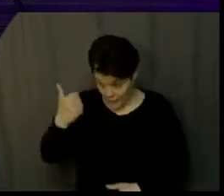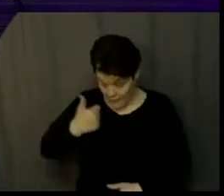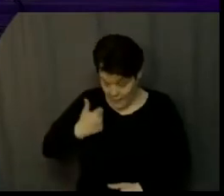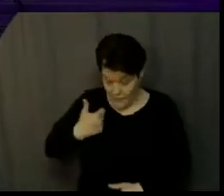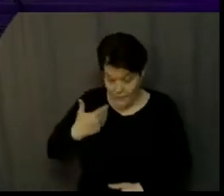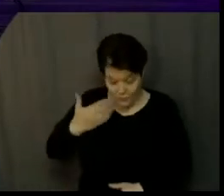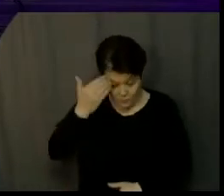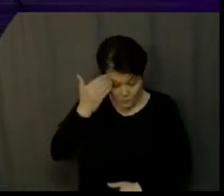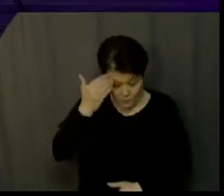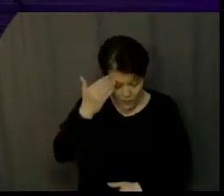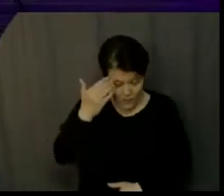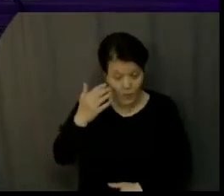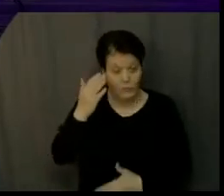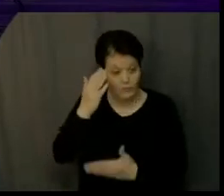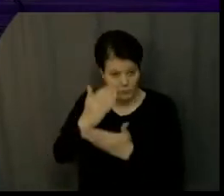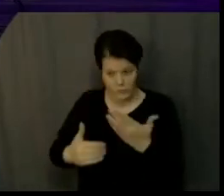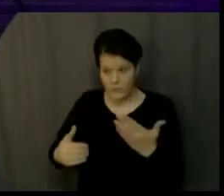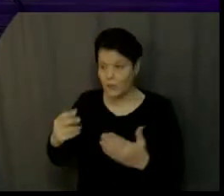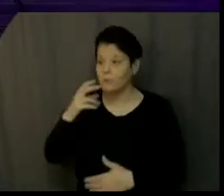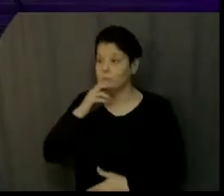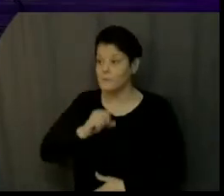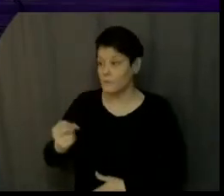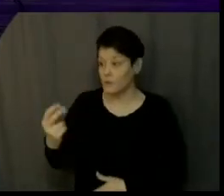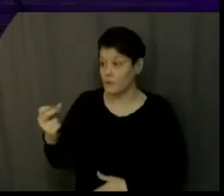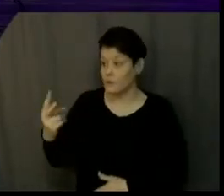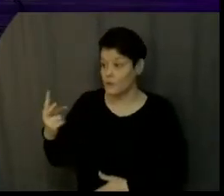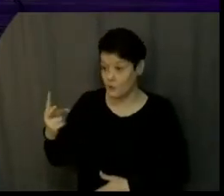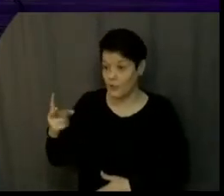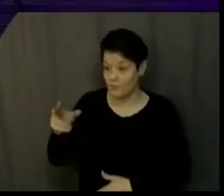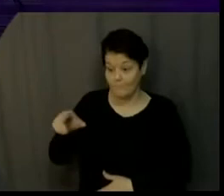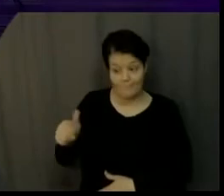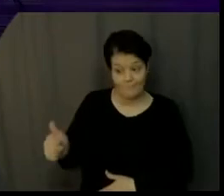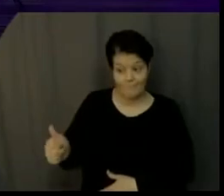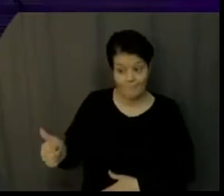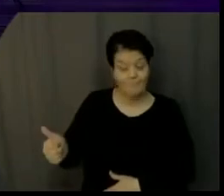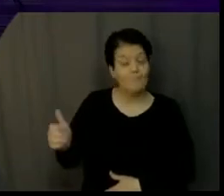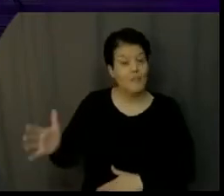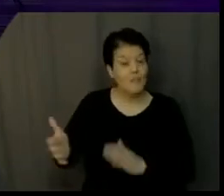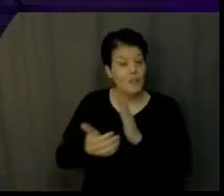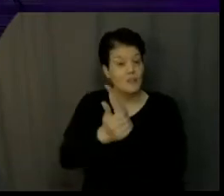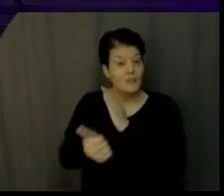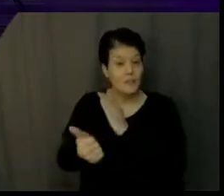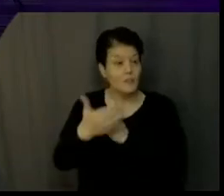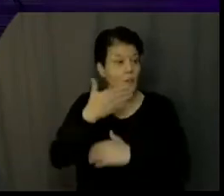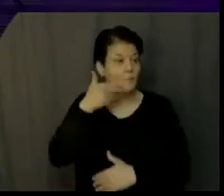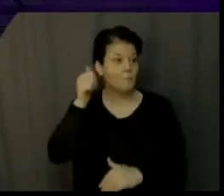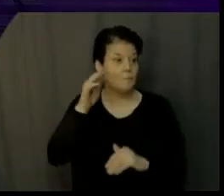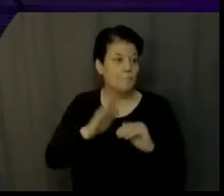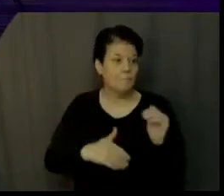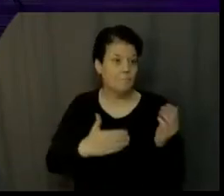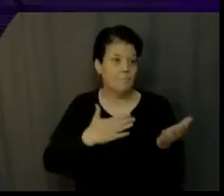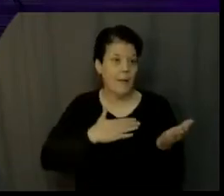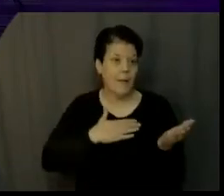me because he just hasn't been practicing piano.